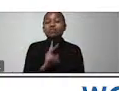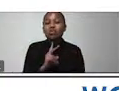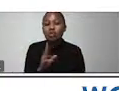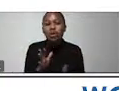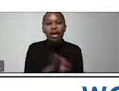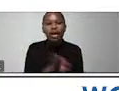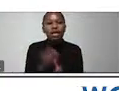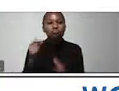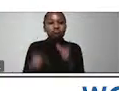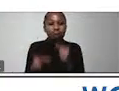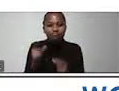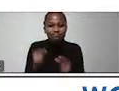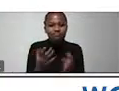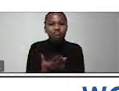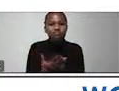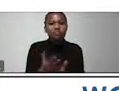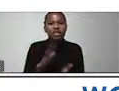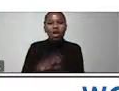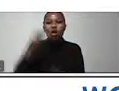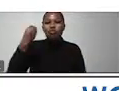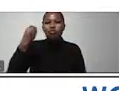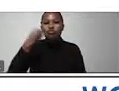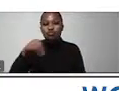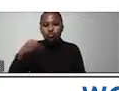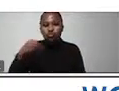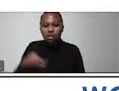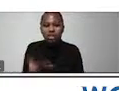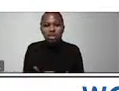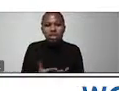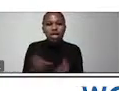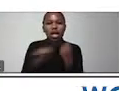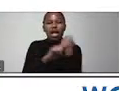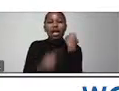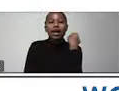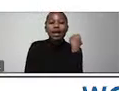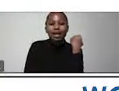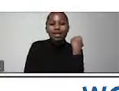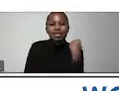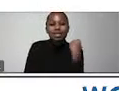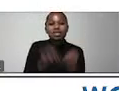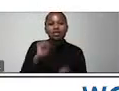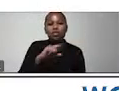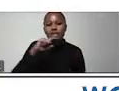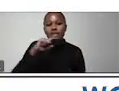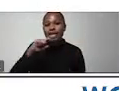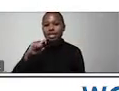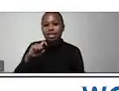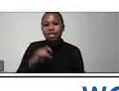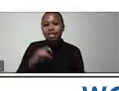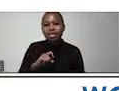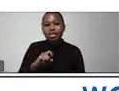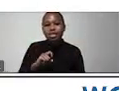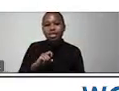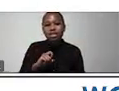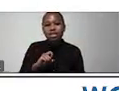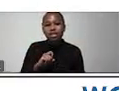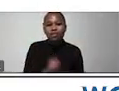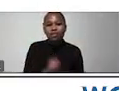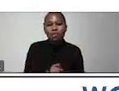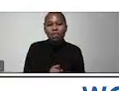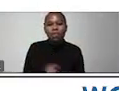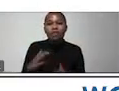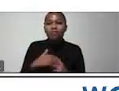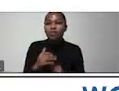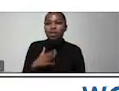dairy and deciduous fruit, and lastly your citrus. But on your further right, it's